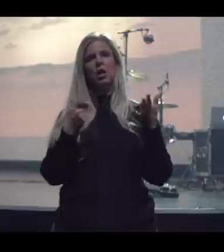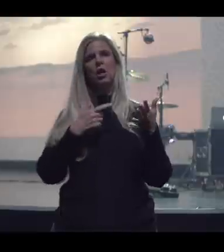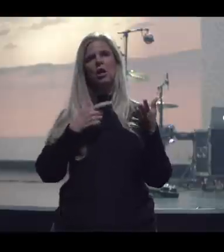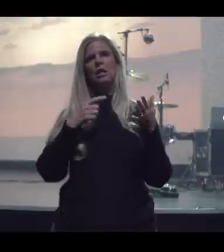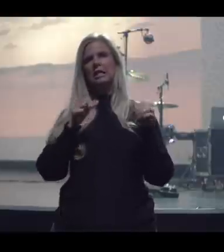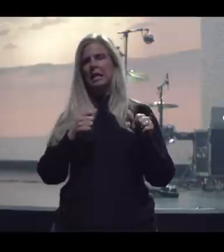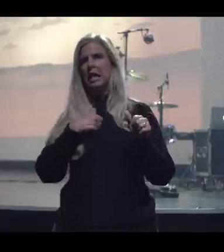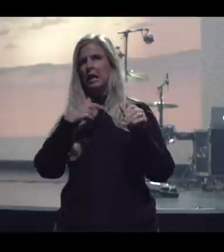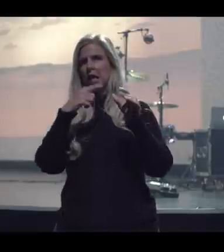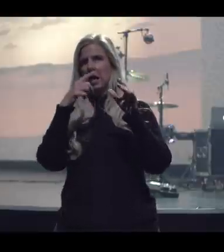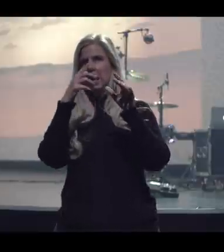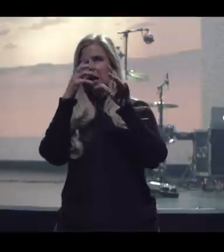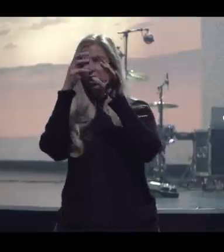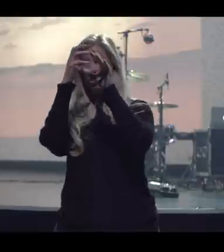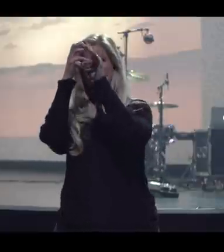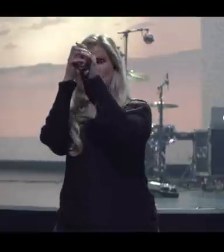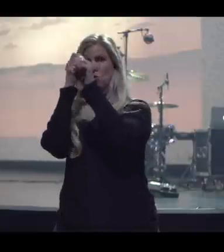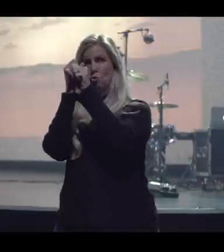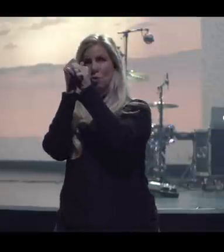trust that shepherd?